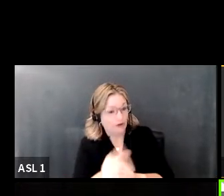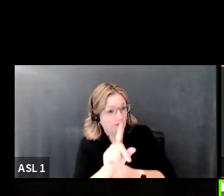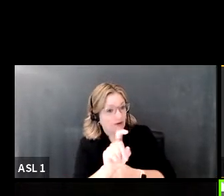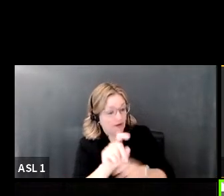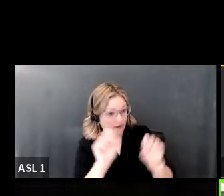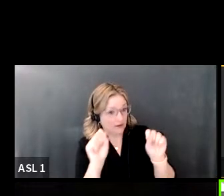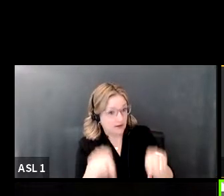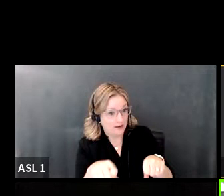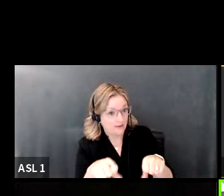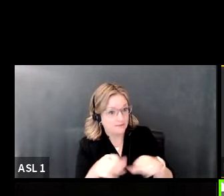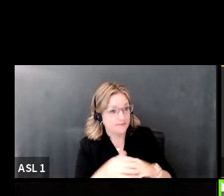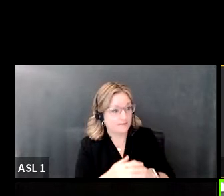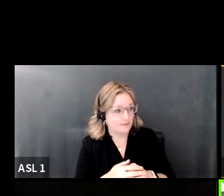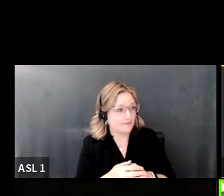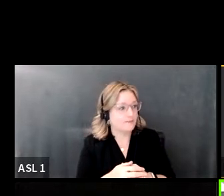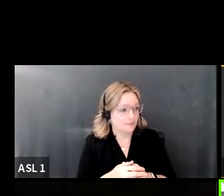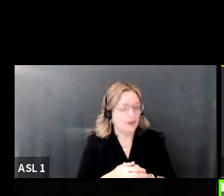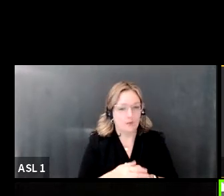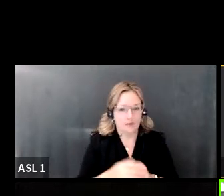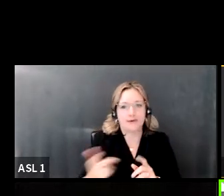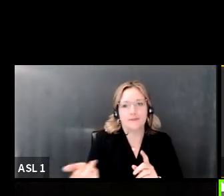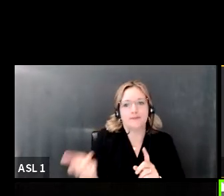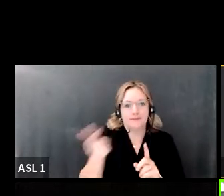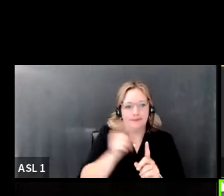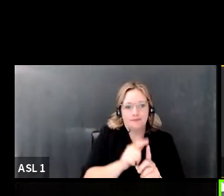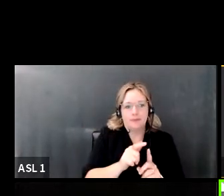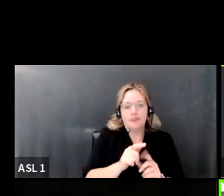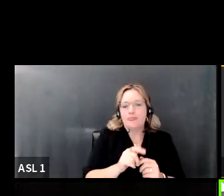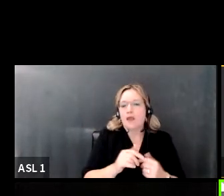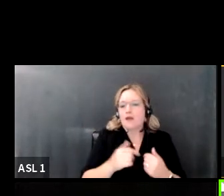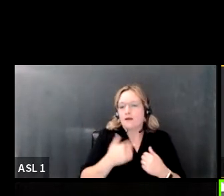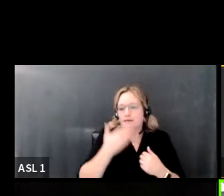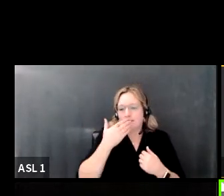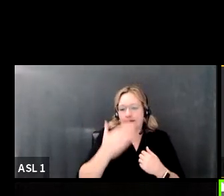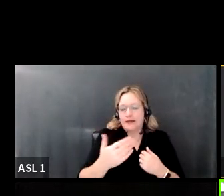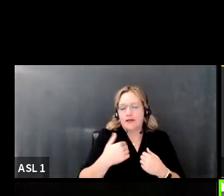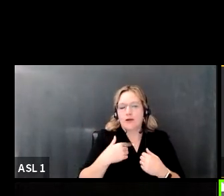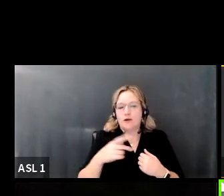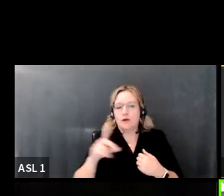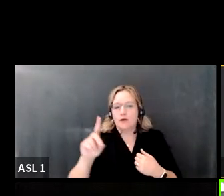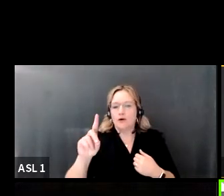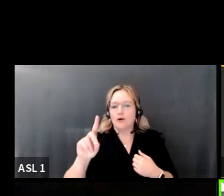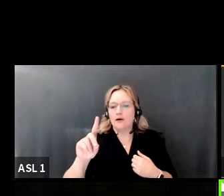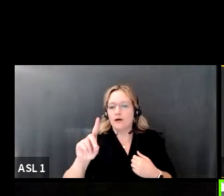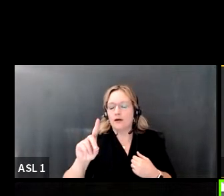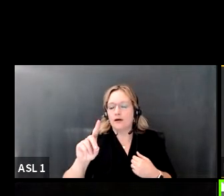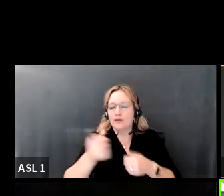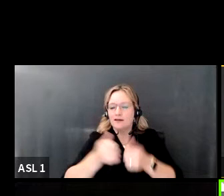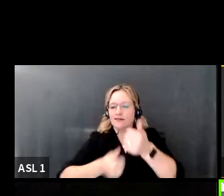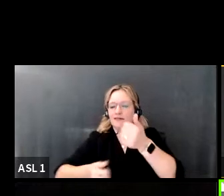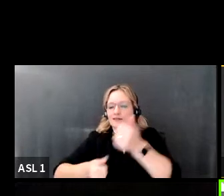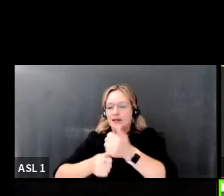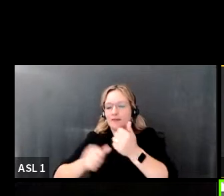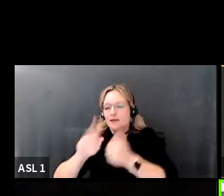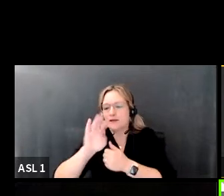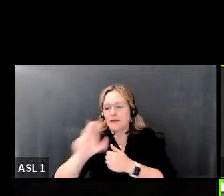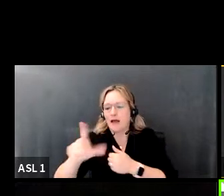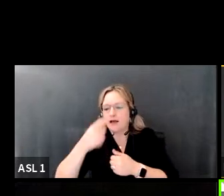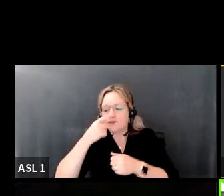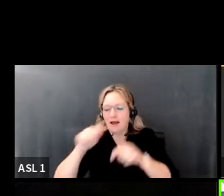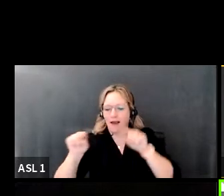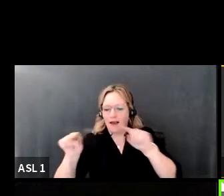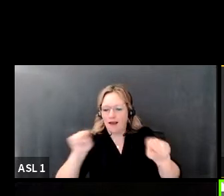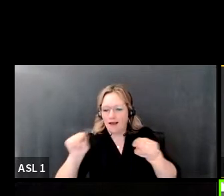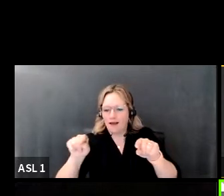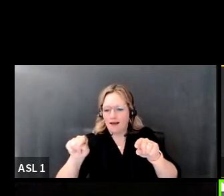johnson i'll ask deputy bell to consider the relationship between table 4 and what you've cited as the paragraph at the bottom